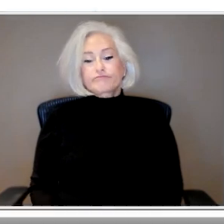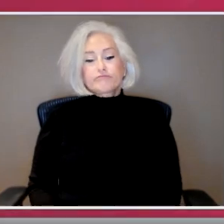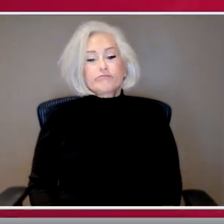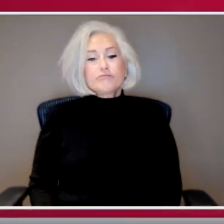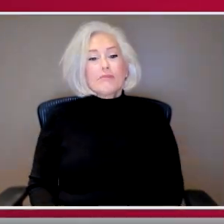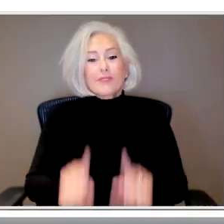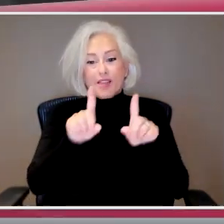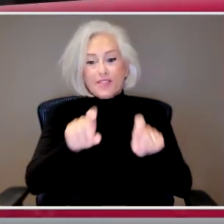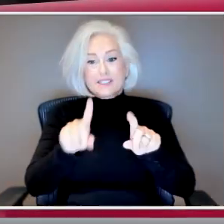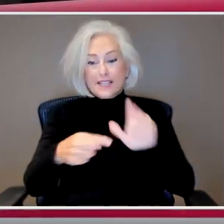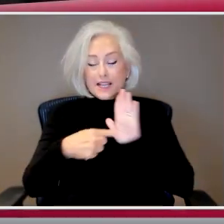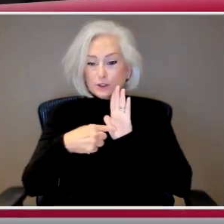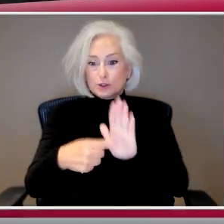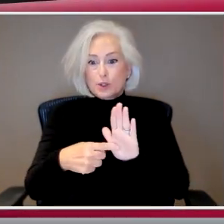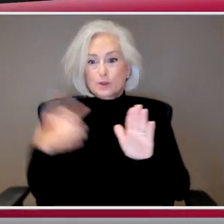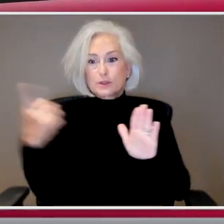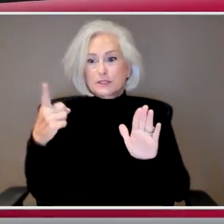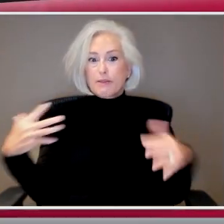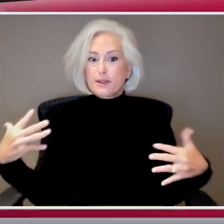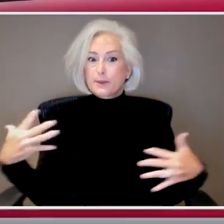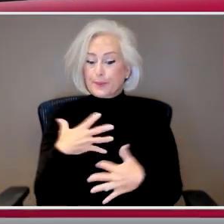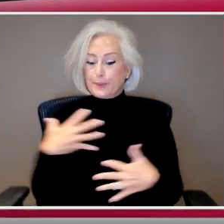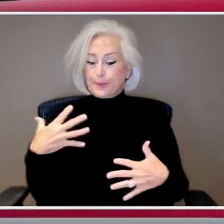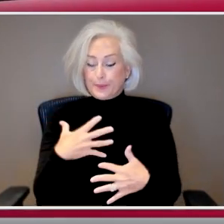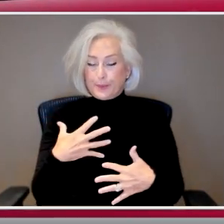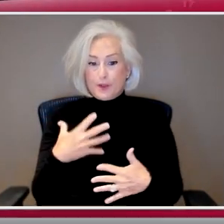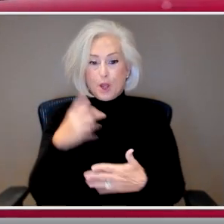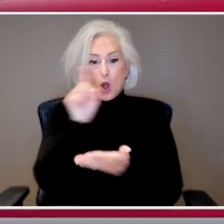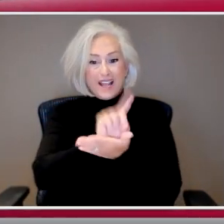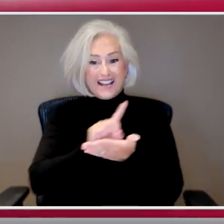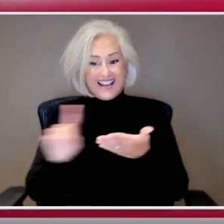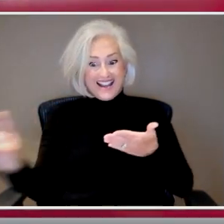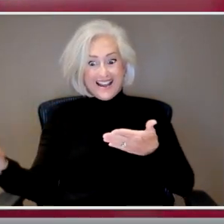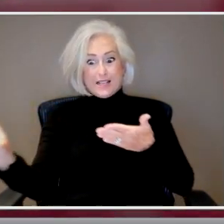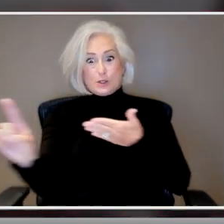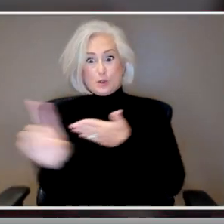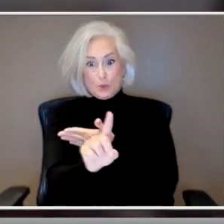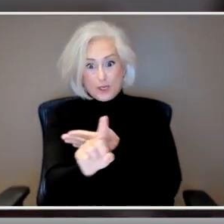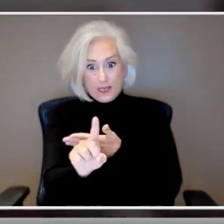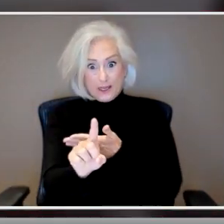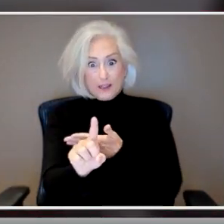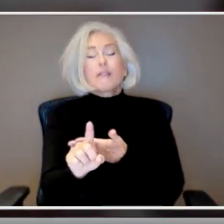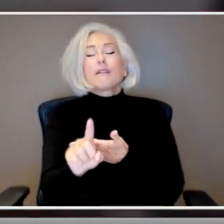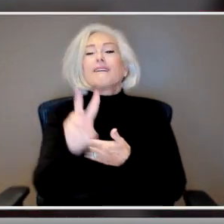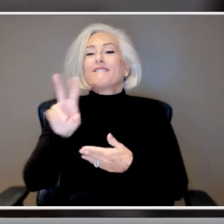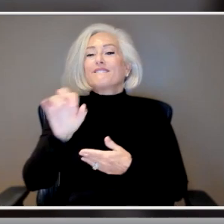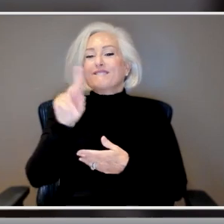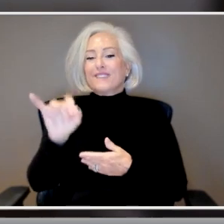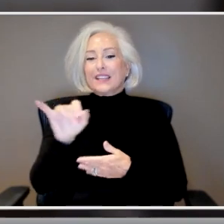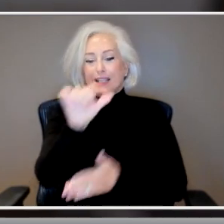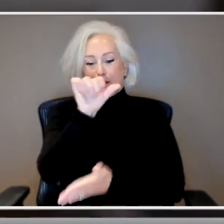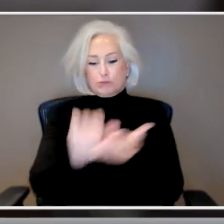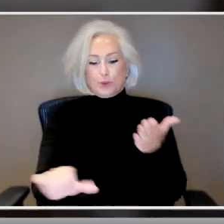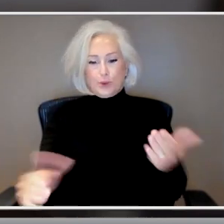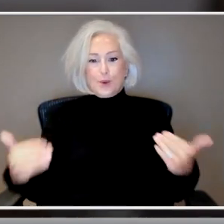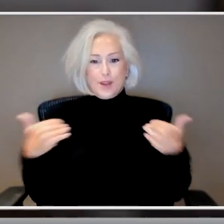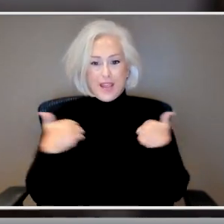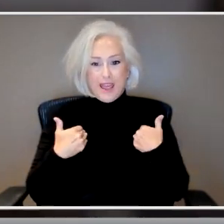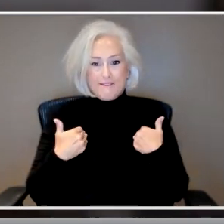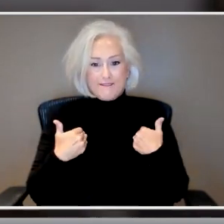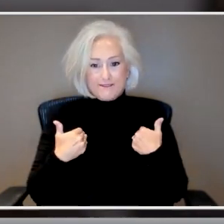alarming. 1 week later, Vicki was in surgery. It still just overwhelms me